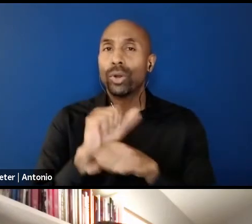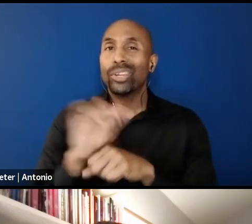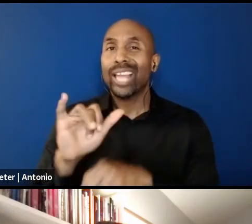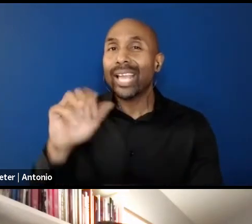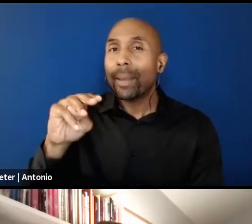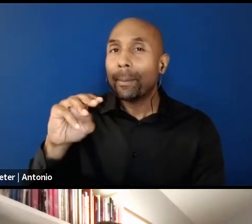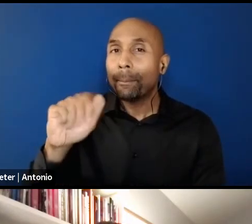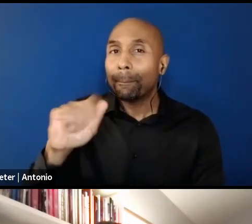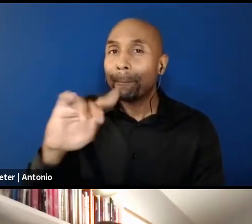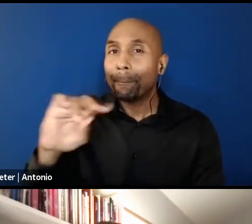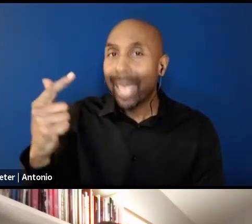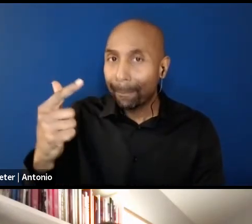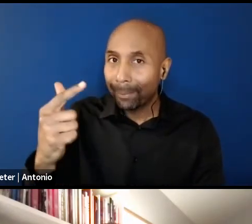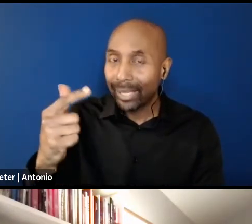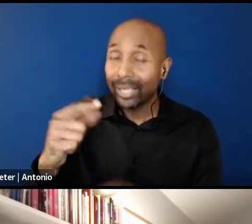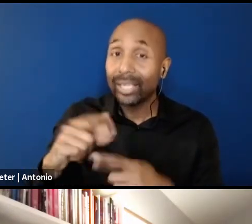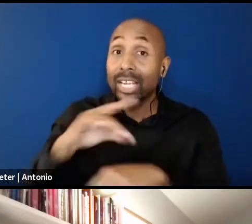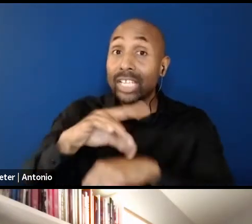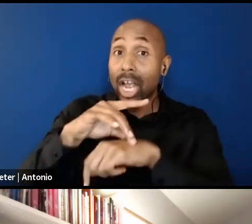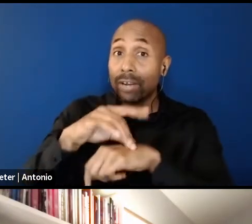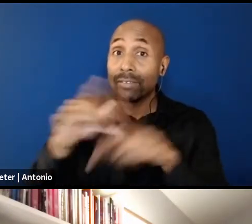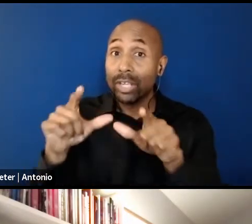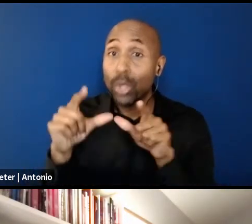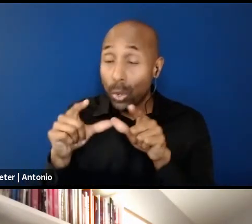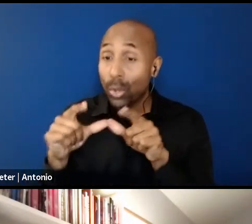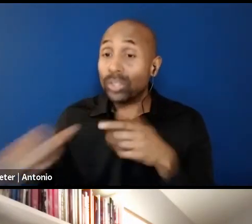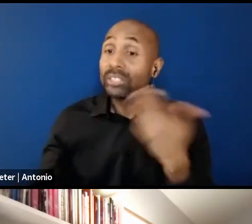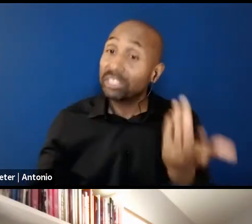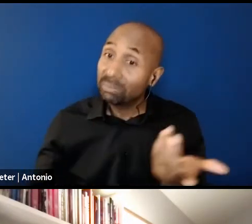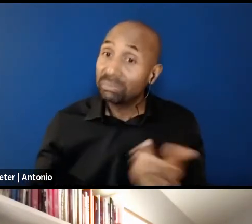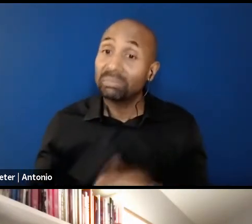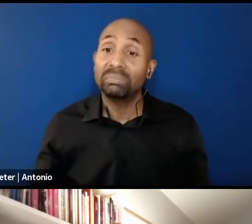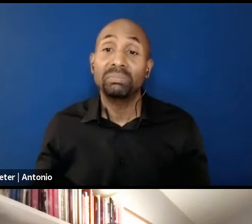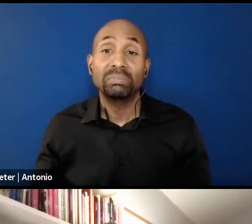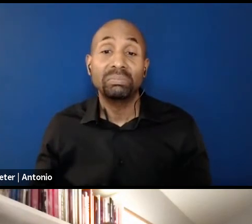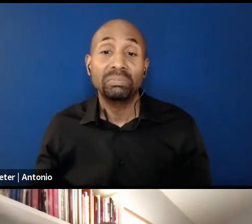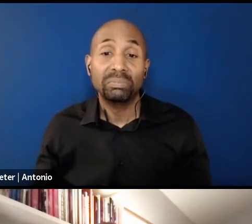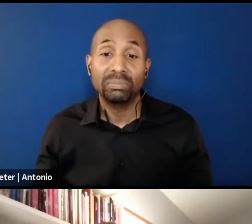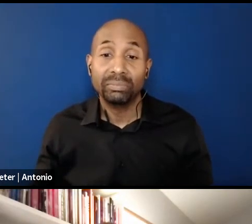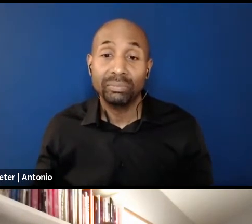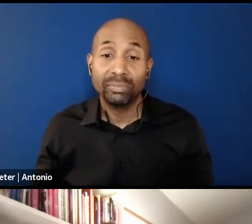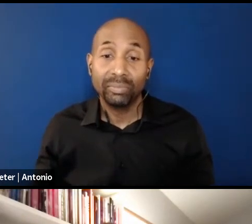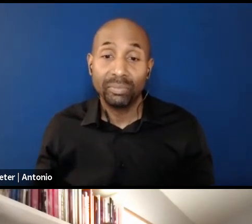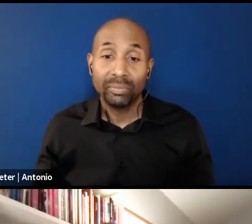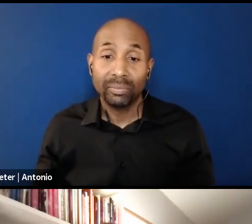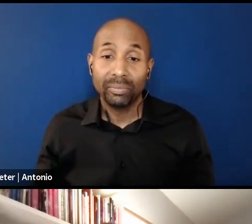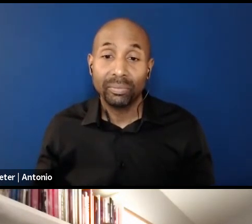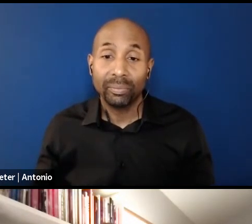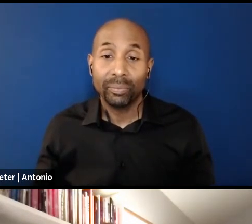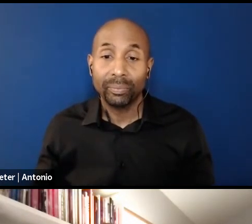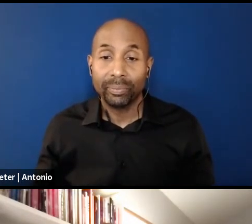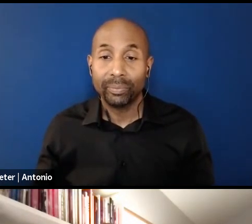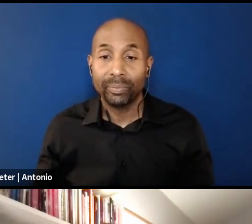and location amid Black Appalachia and beyond. Where have those maps, routes, or roads led you?